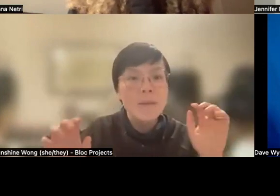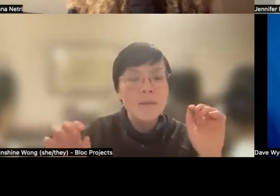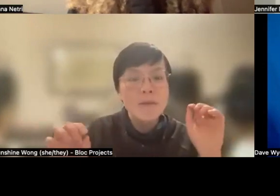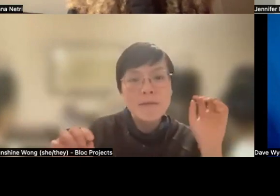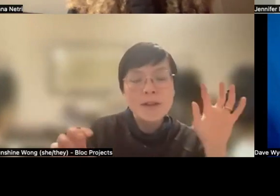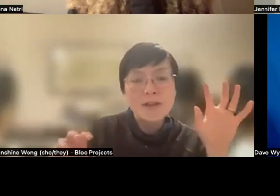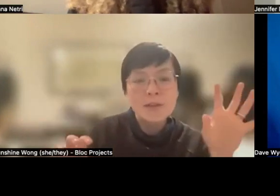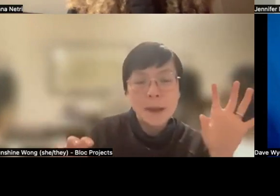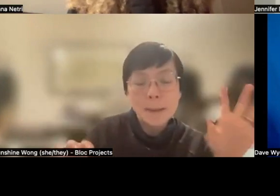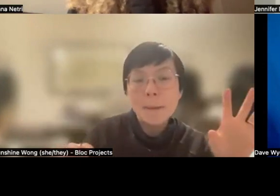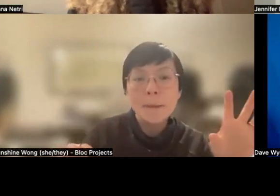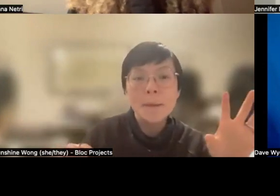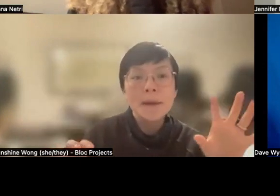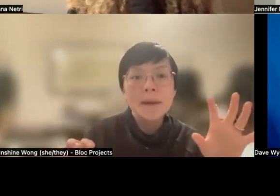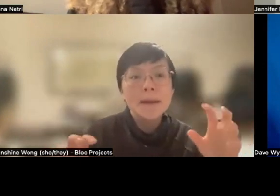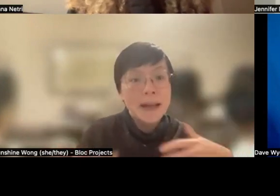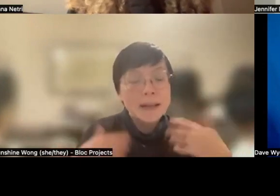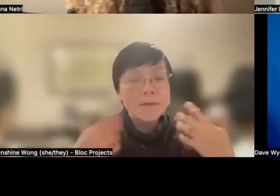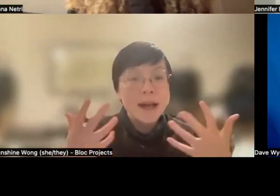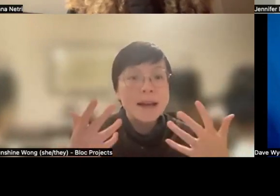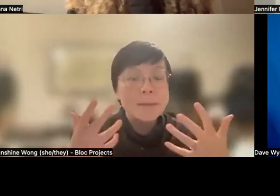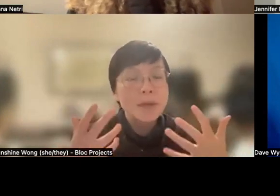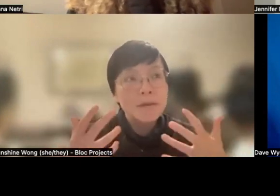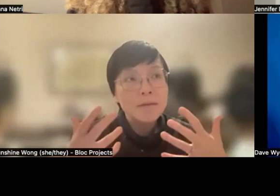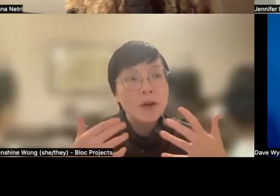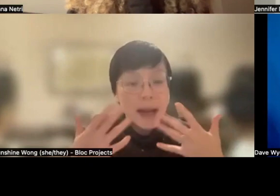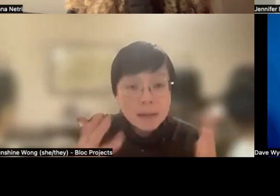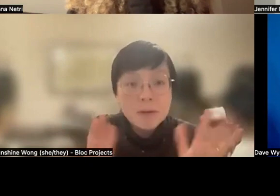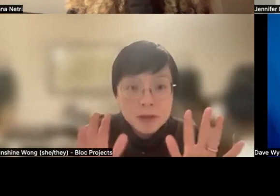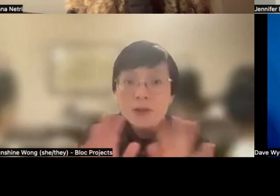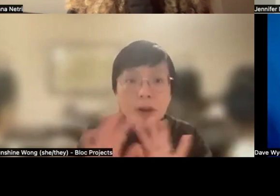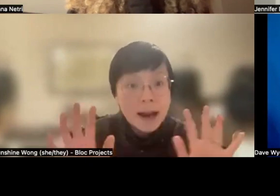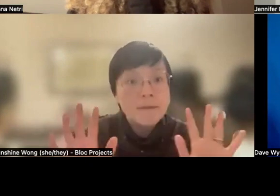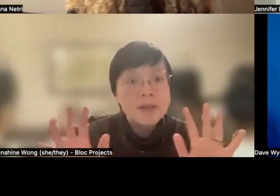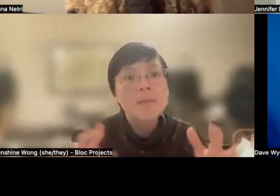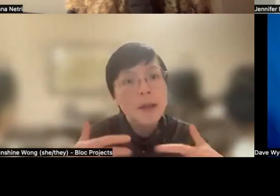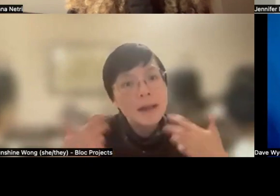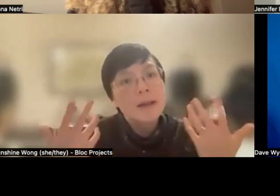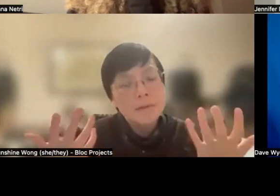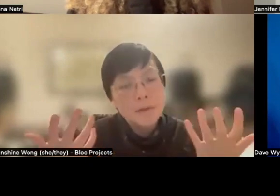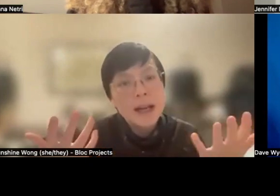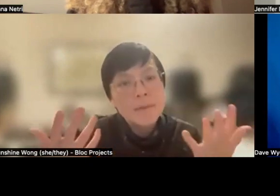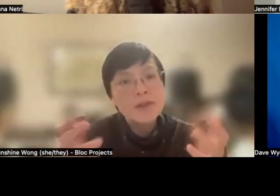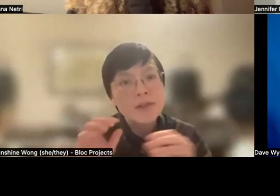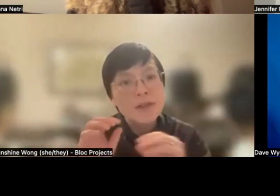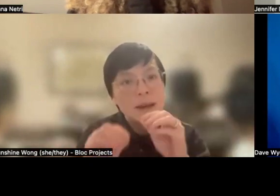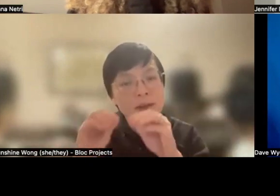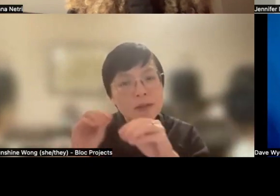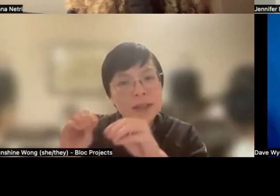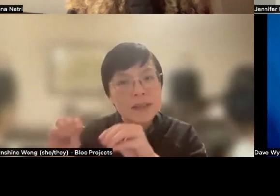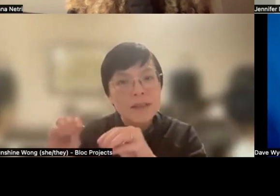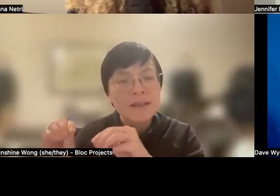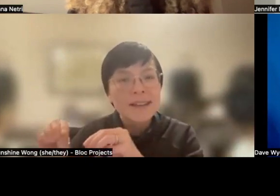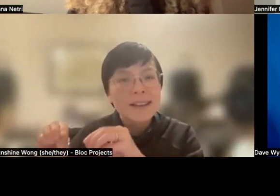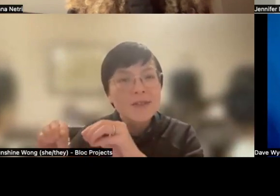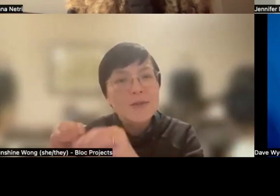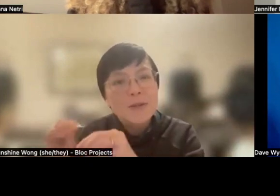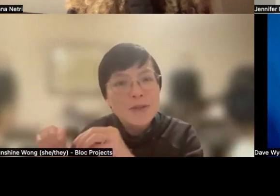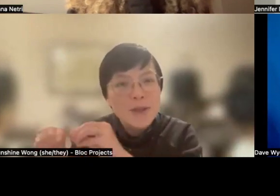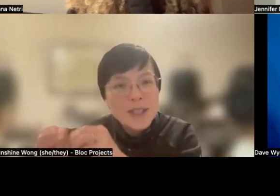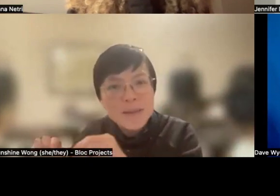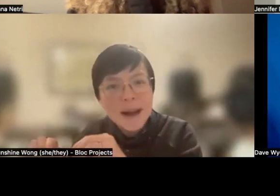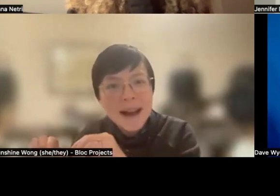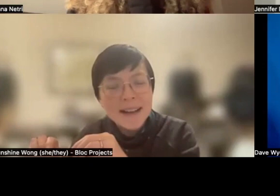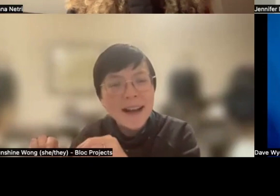things, reference people, and if you're able to, you don't have to, but if you're able to maybe do a little